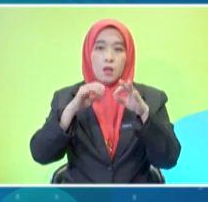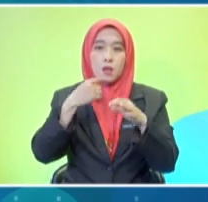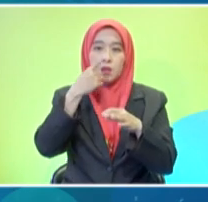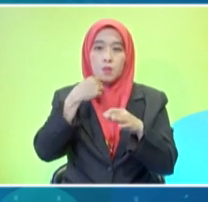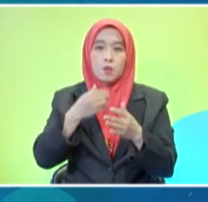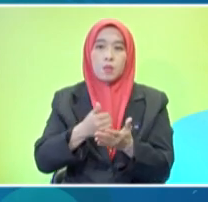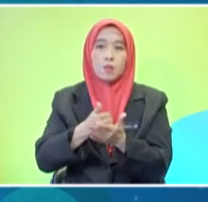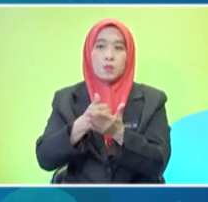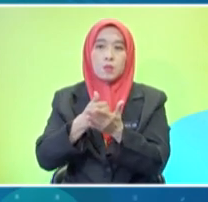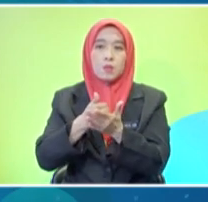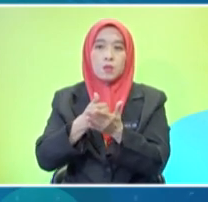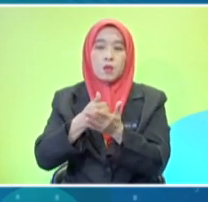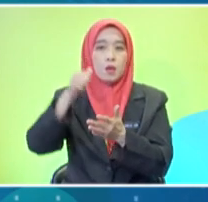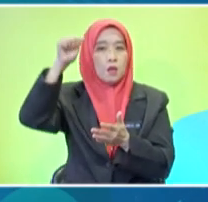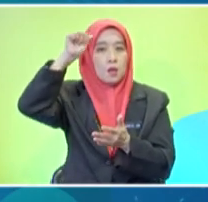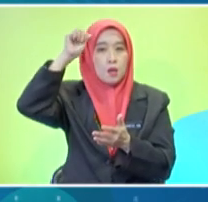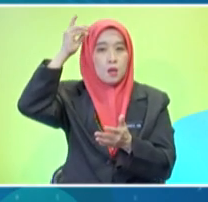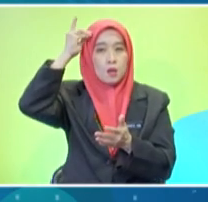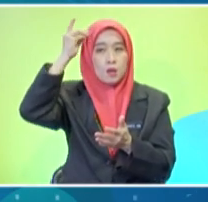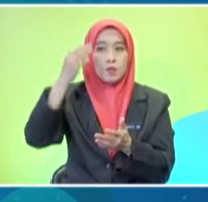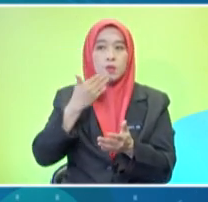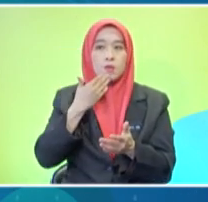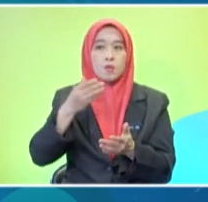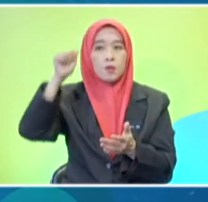help? Okay, Adam. Thank you, Adam.